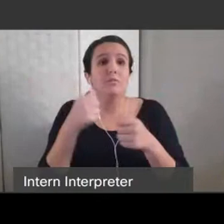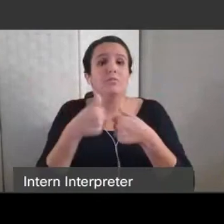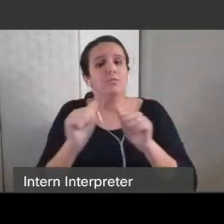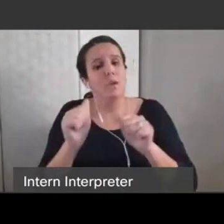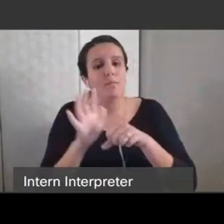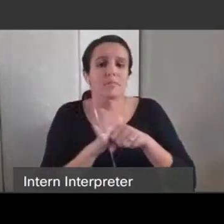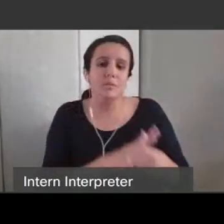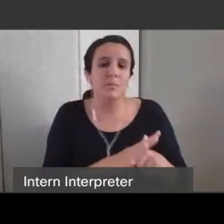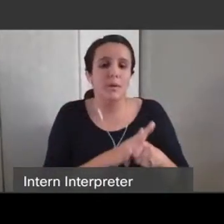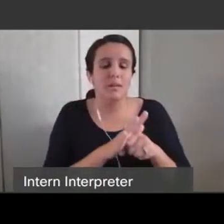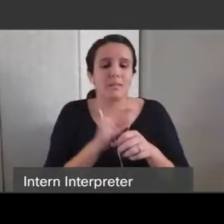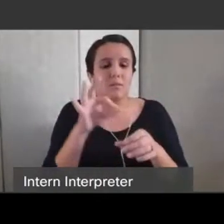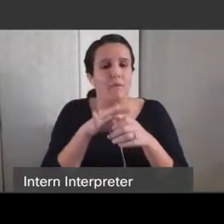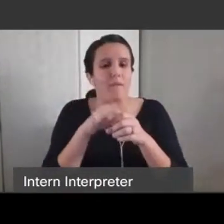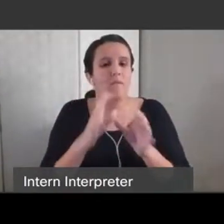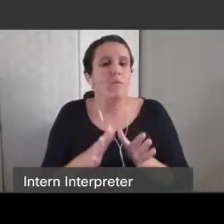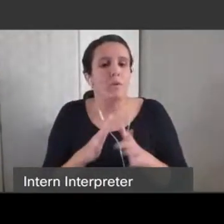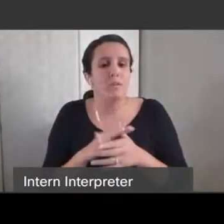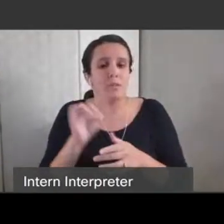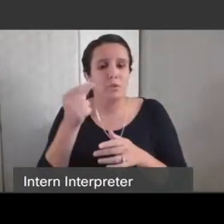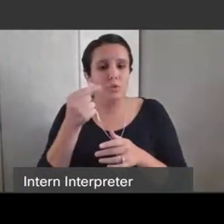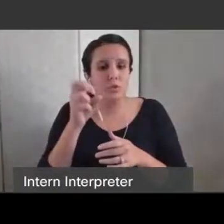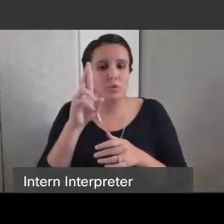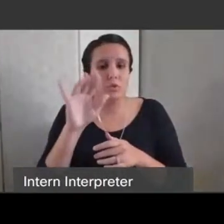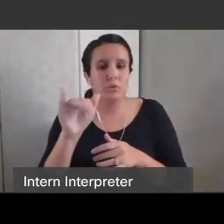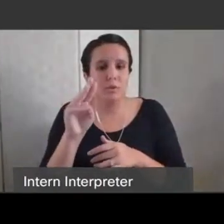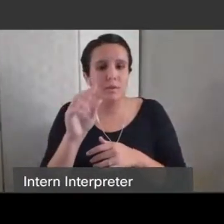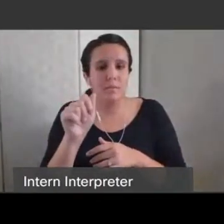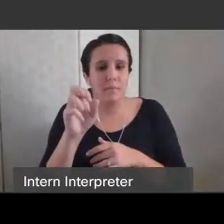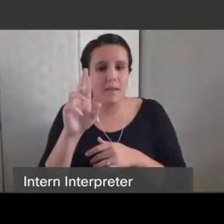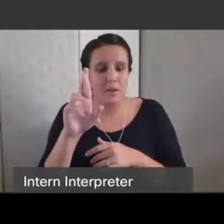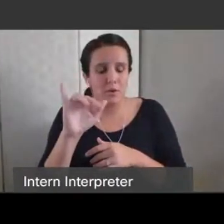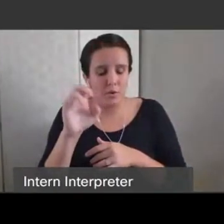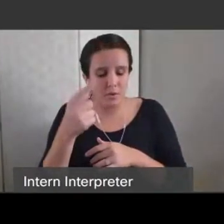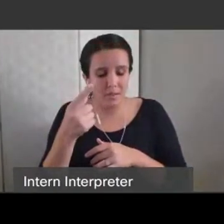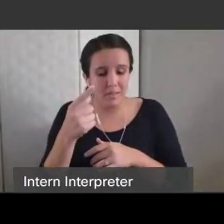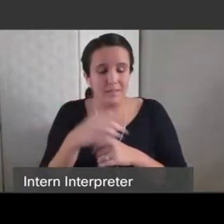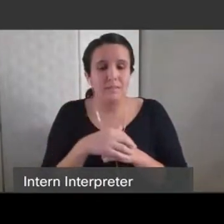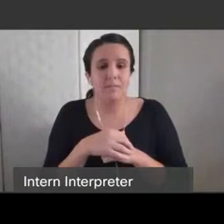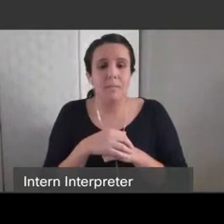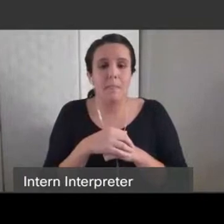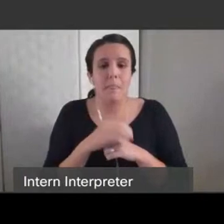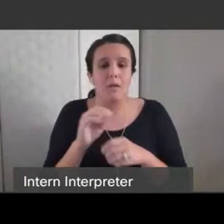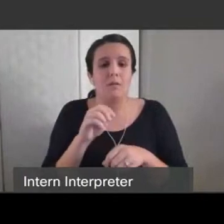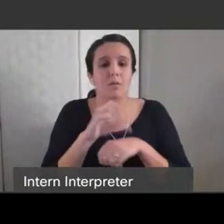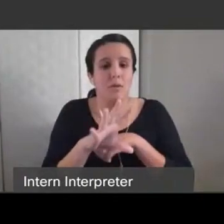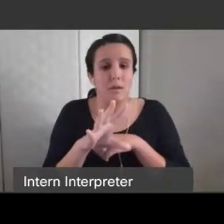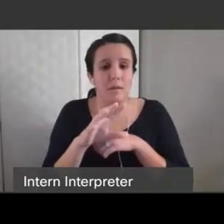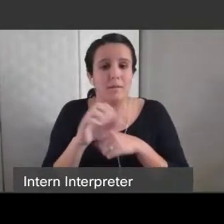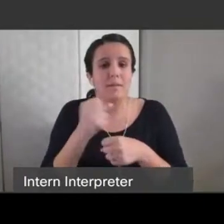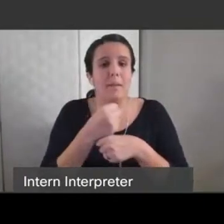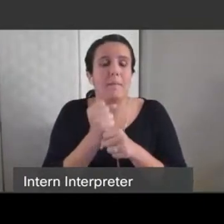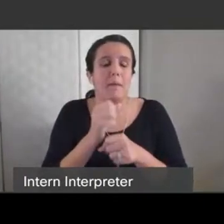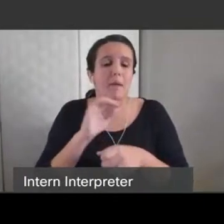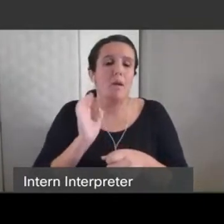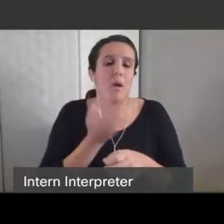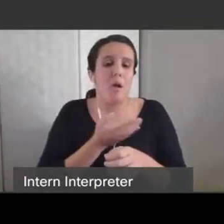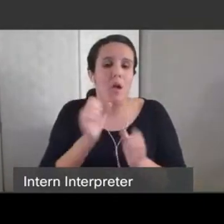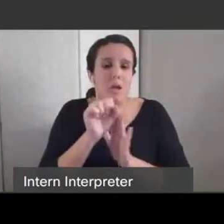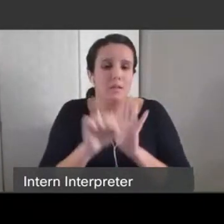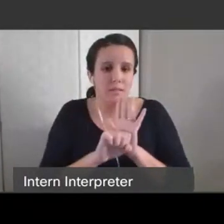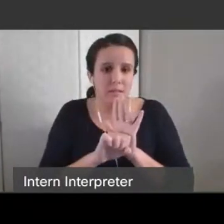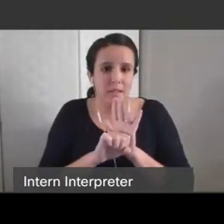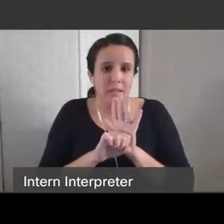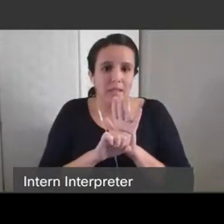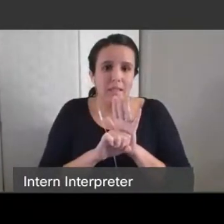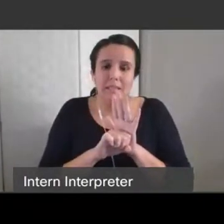varying ways. Gerrymandering makes districts artificially conservative with the intent to make our state one of the most extreme and